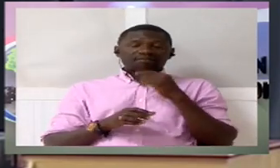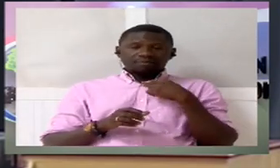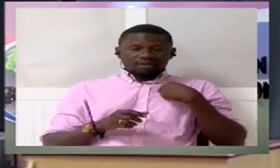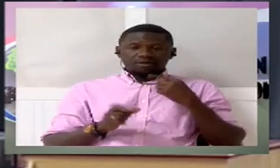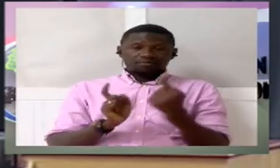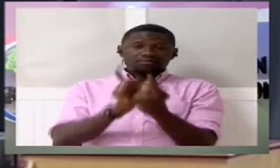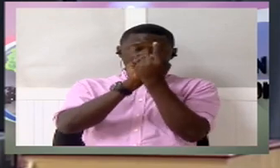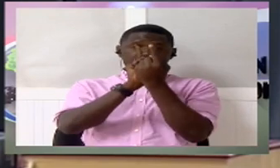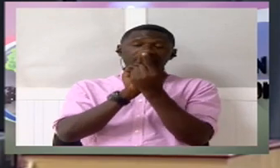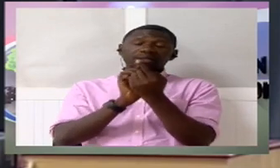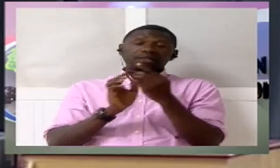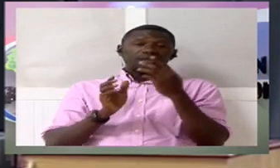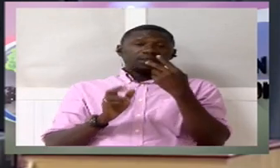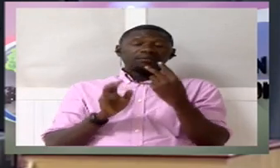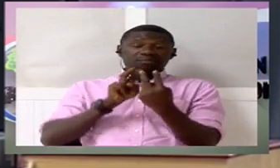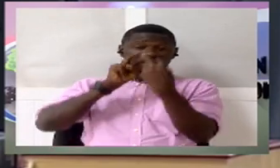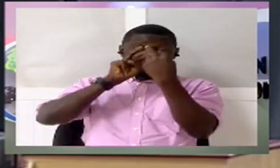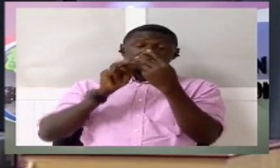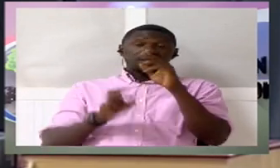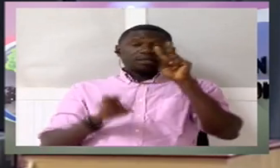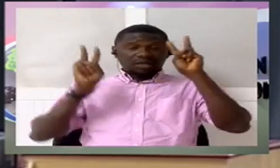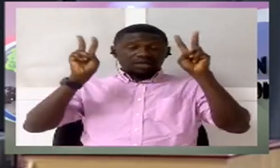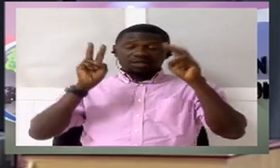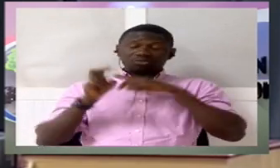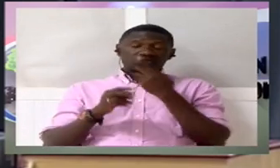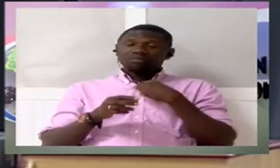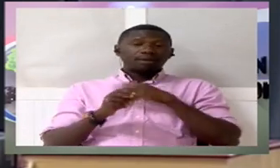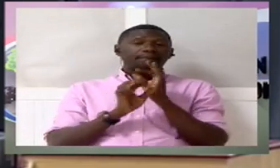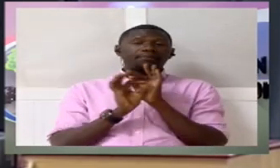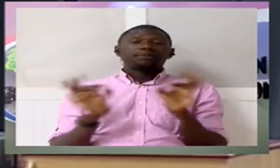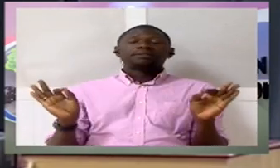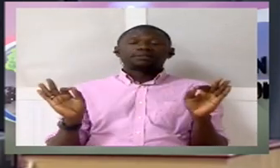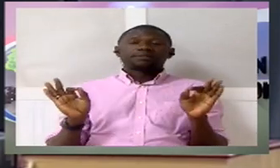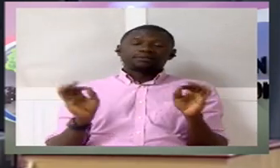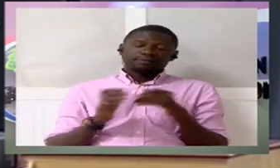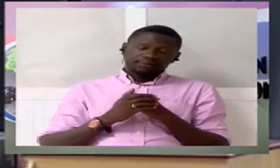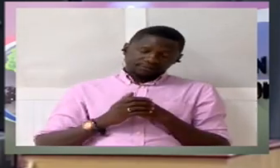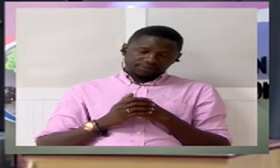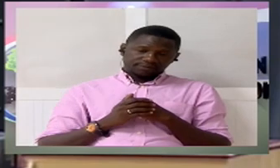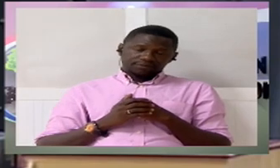that my lack of not being able to see him, perhaps my peace is not with